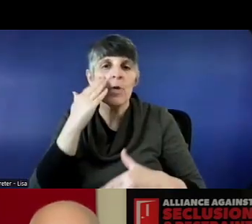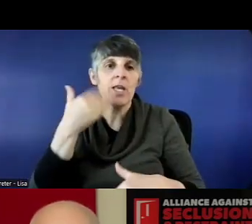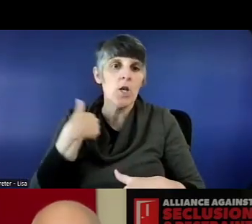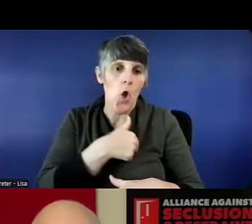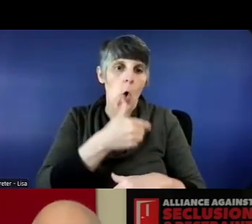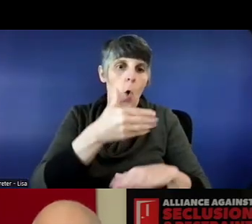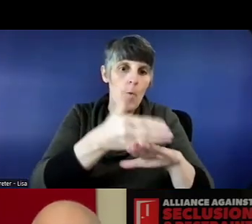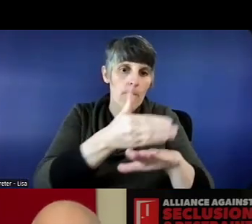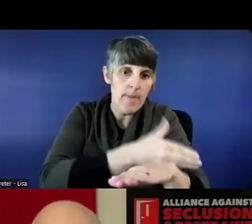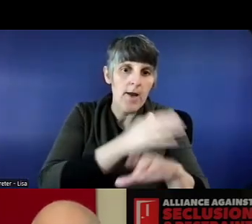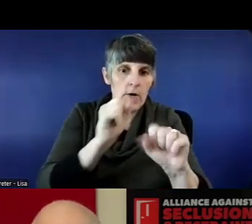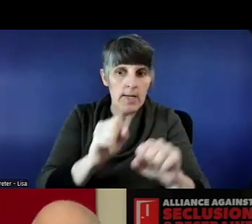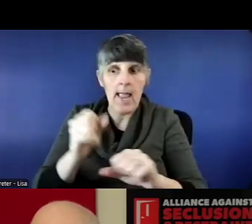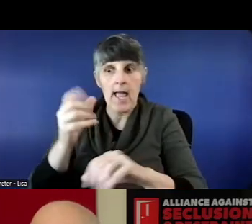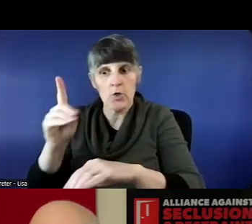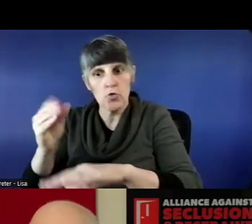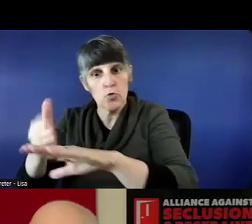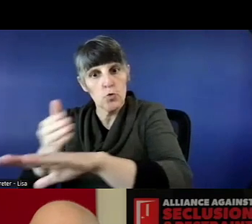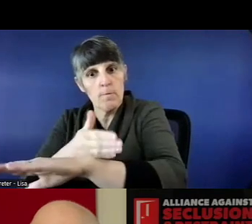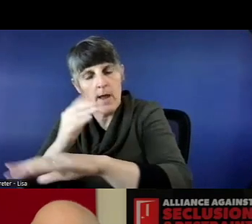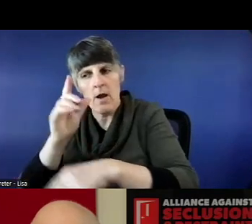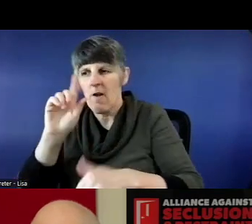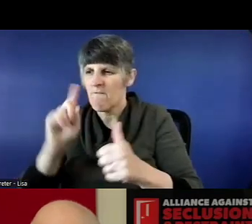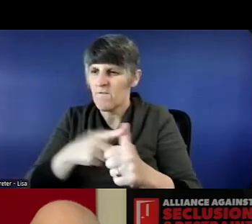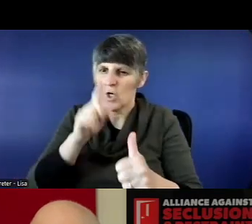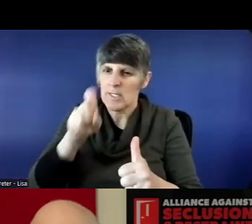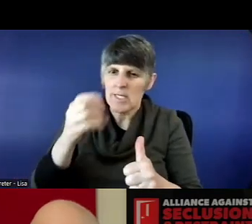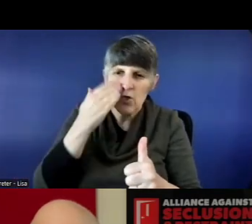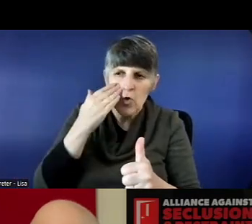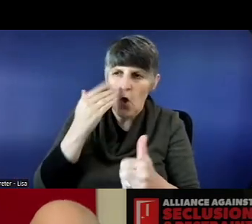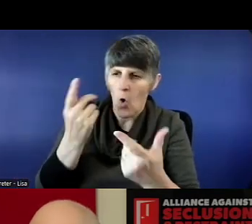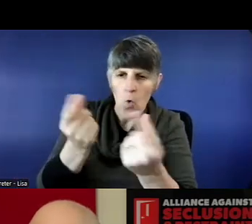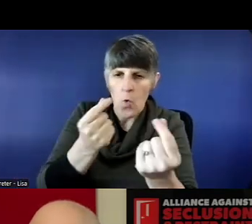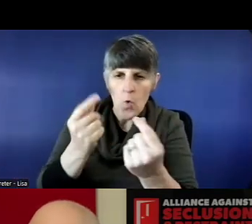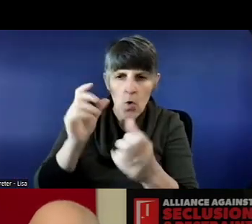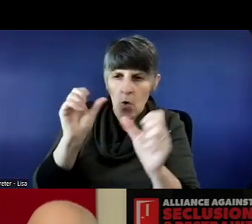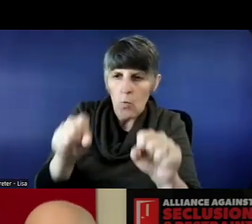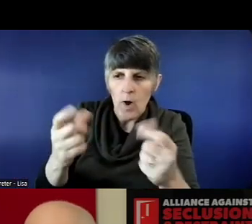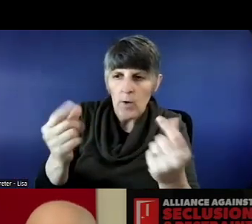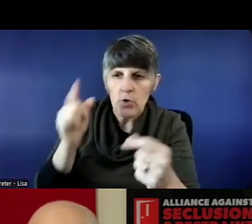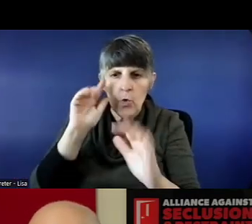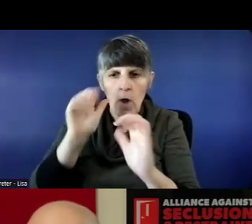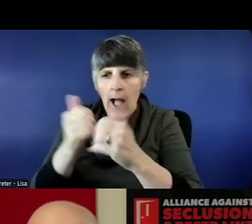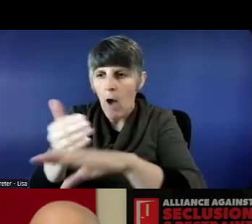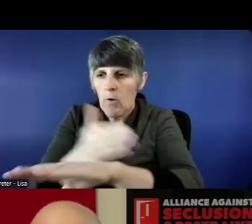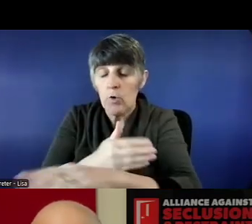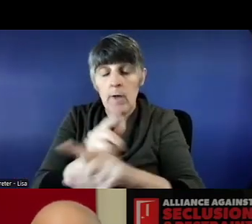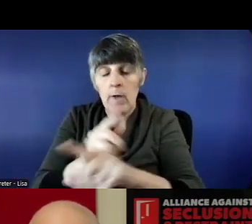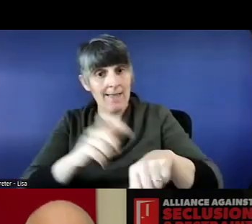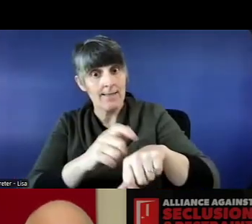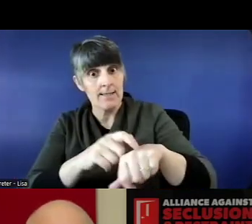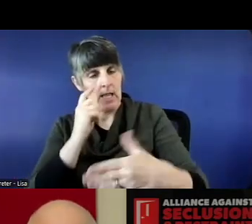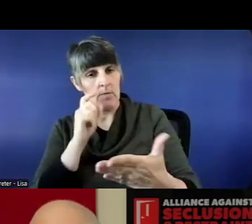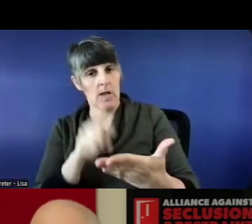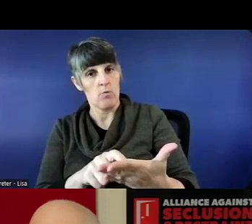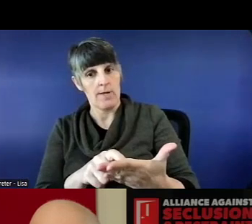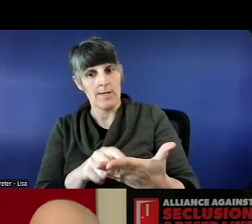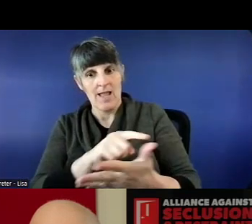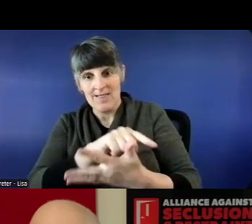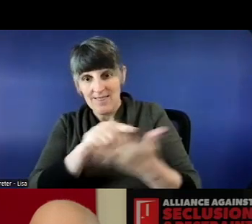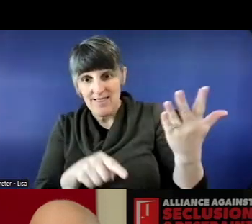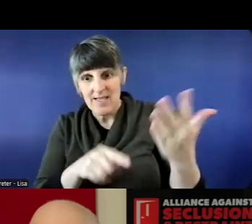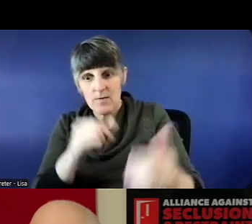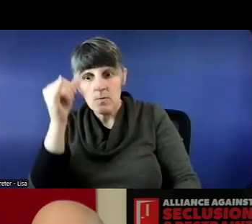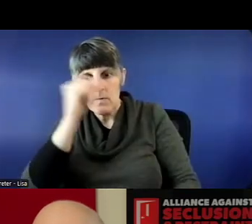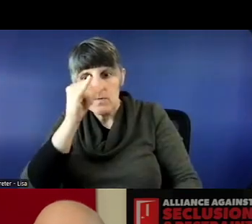better. Knowing these things, we have to ask those questions. What can we do? What can we do to improve things? While at the same time recognizing these are really